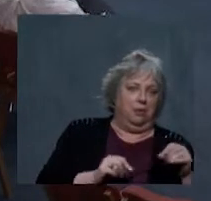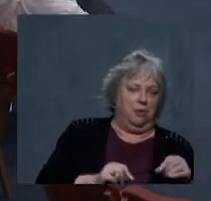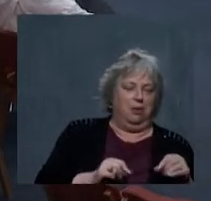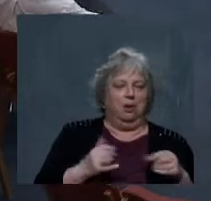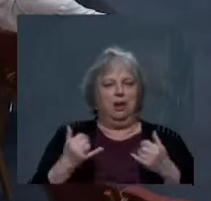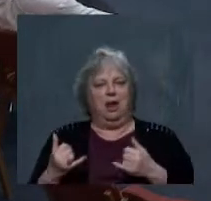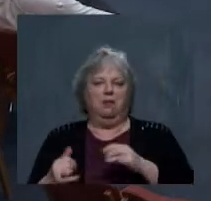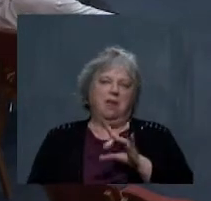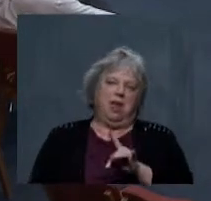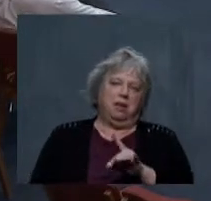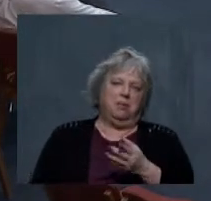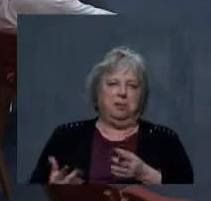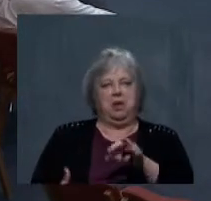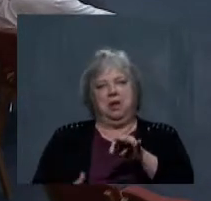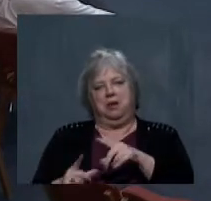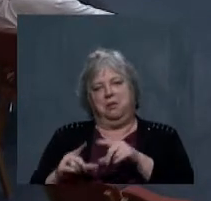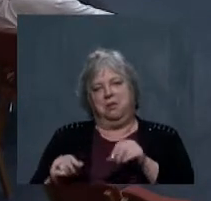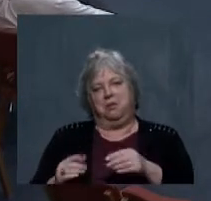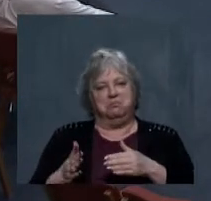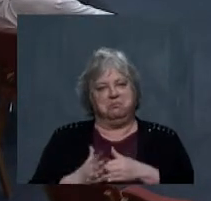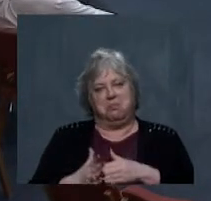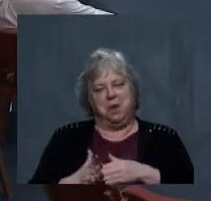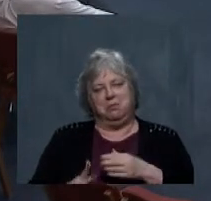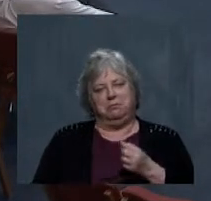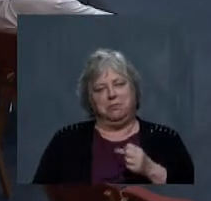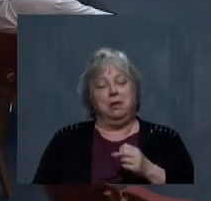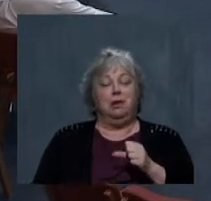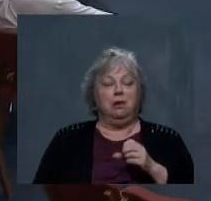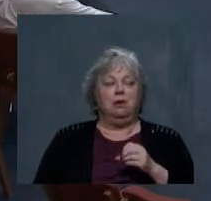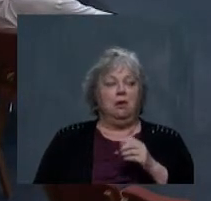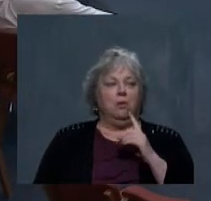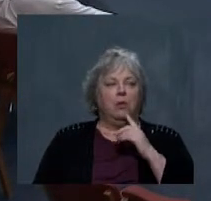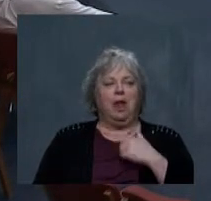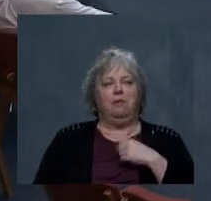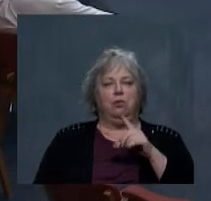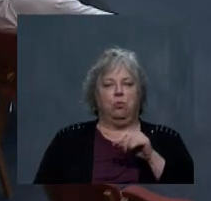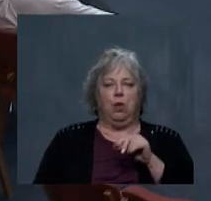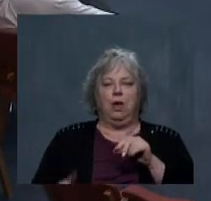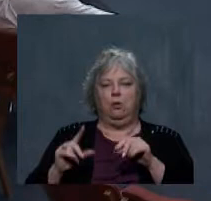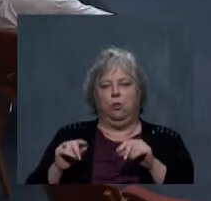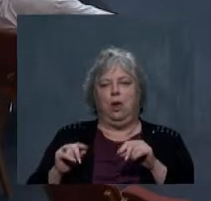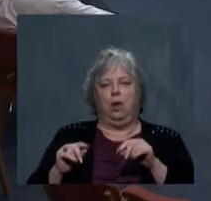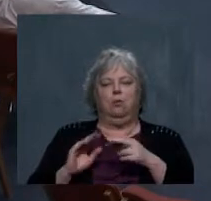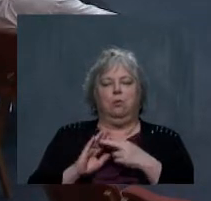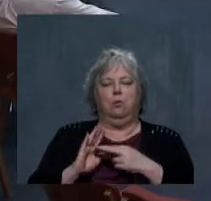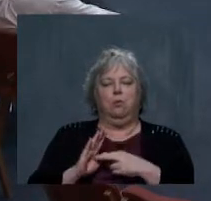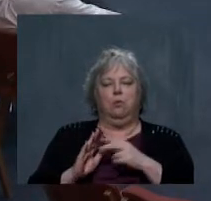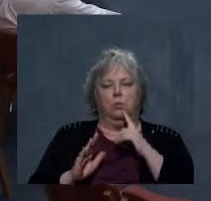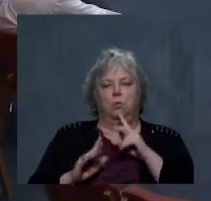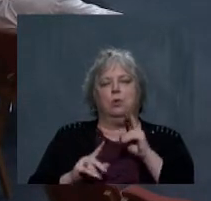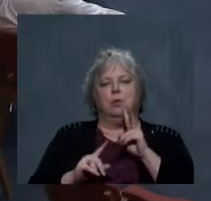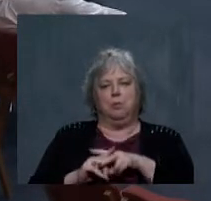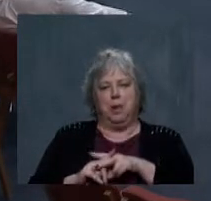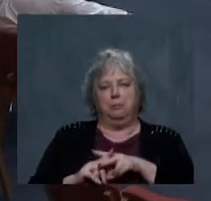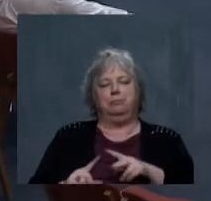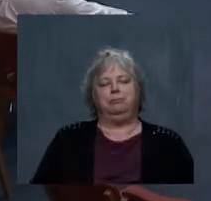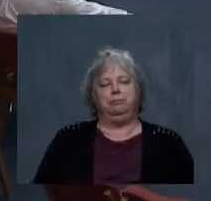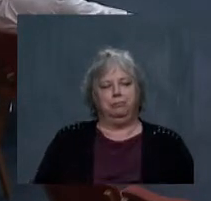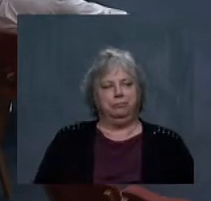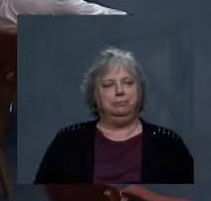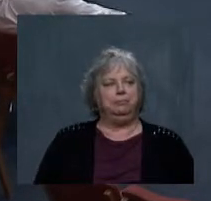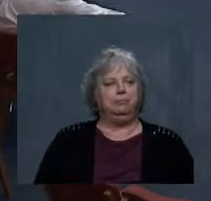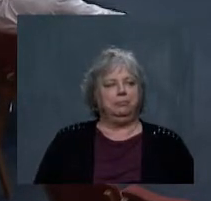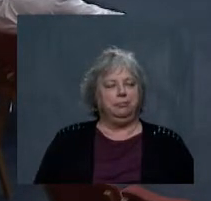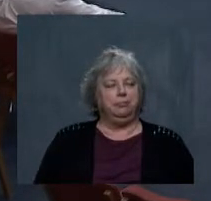I got about 8 or 9 in opposition. So we will, the 20-minute rule will apply.